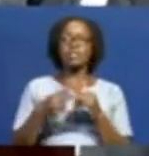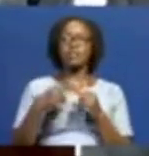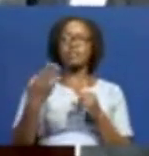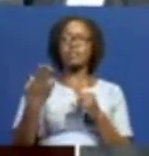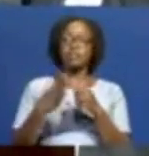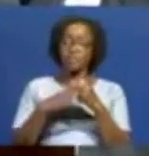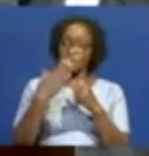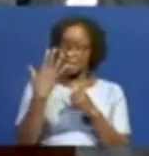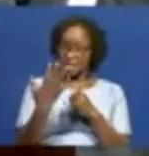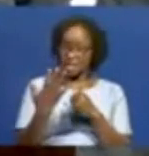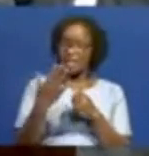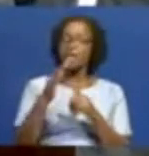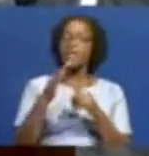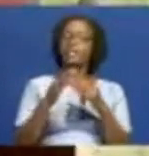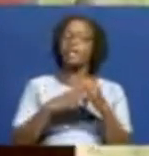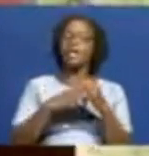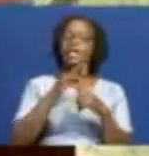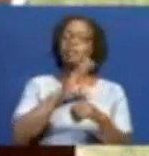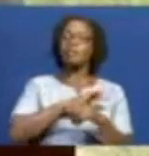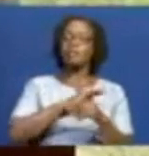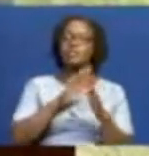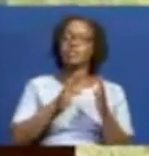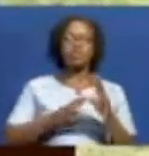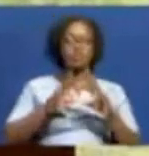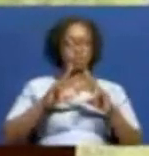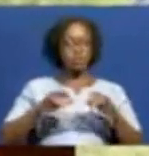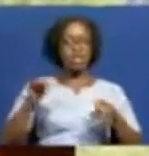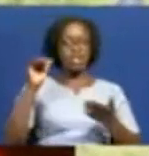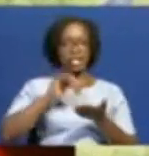1,759 beneficiaries to be audited.